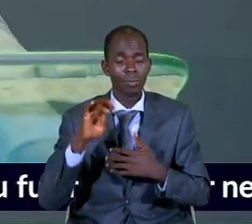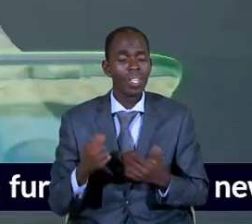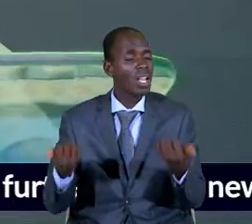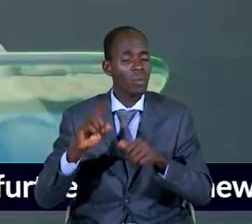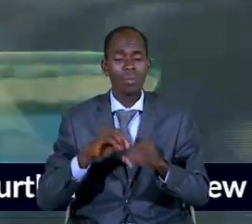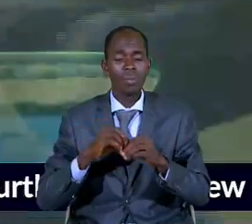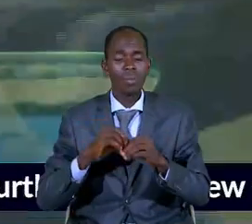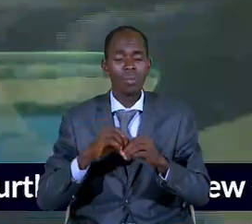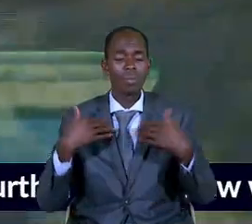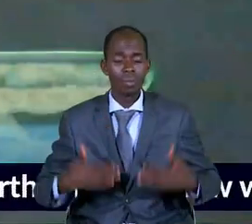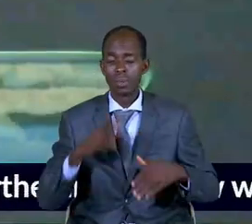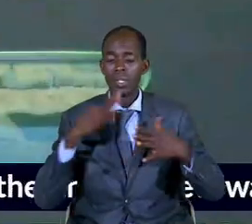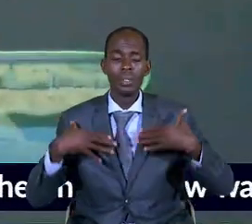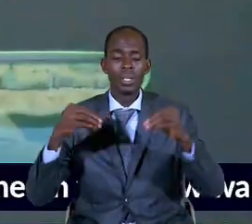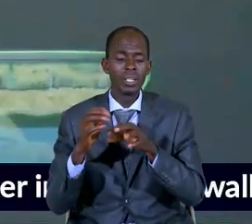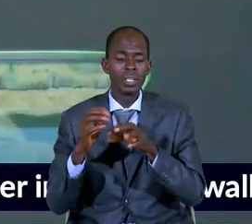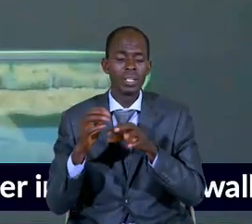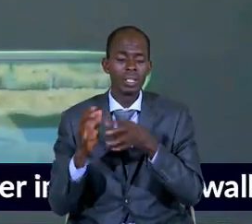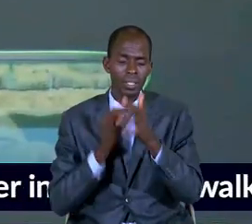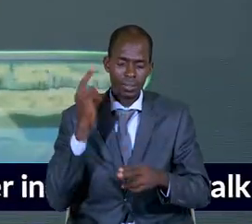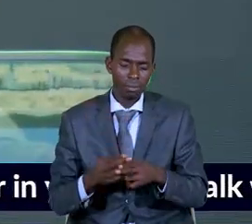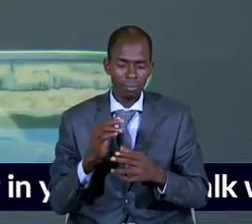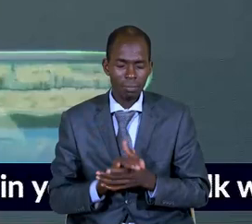in Jesus' name.